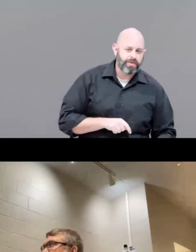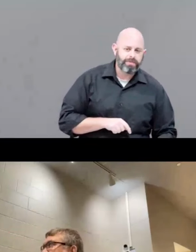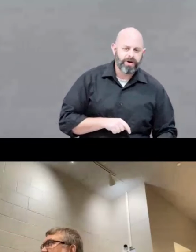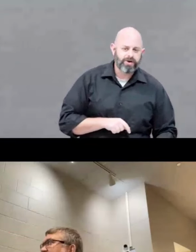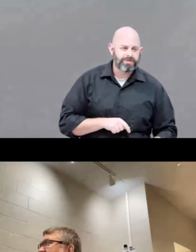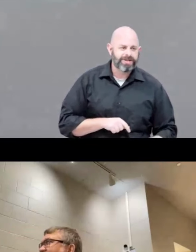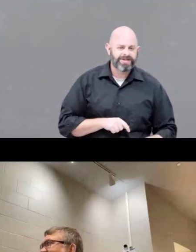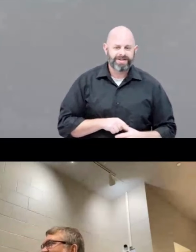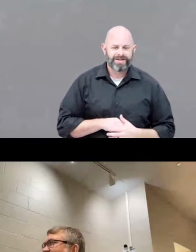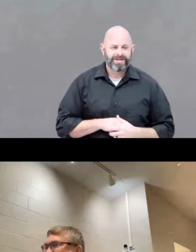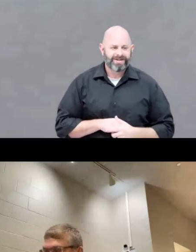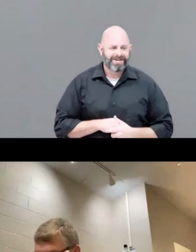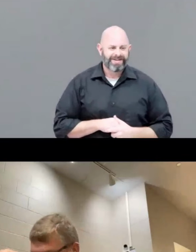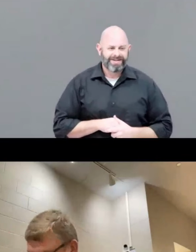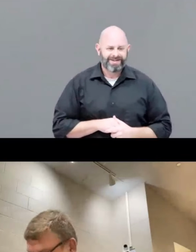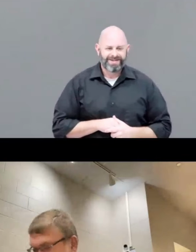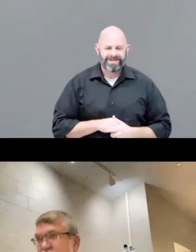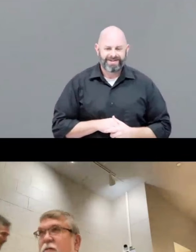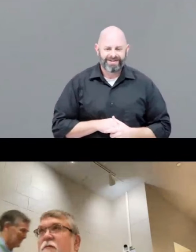to you, Rob. Merry Christmas.